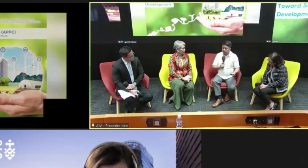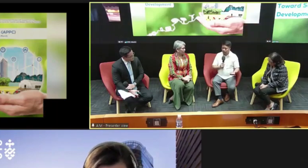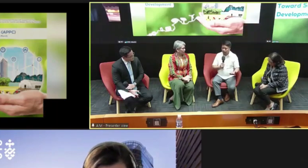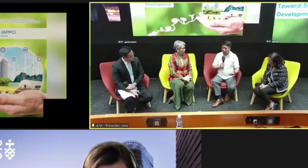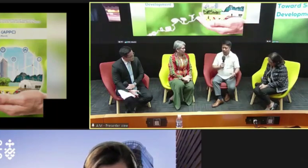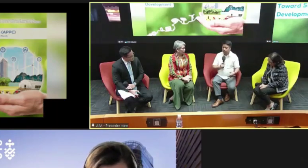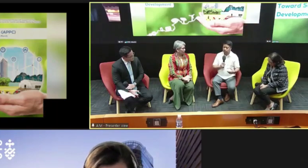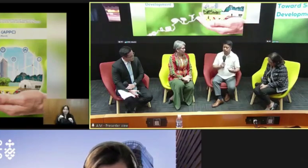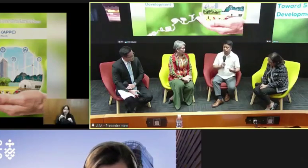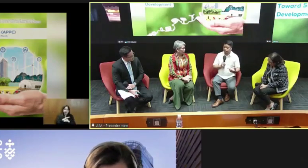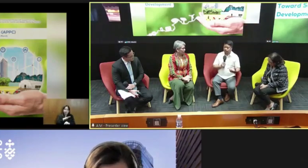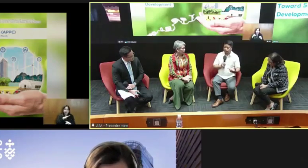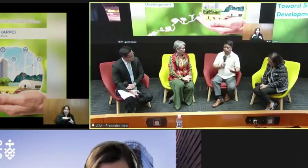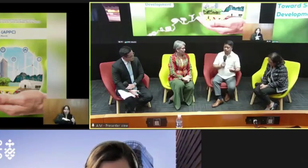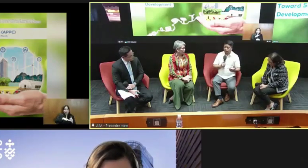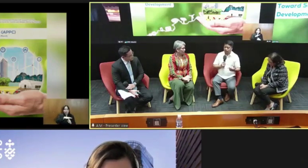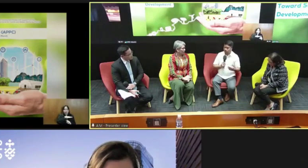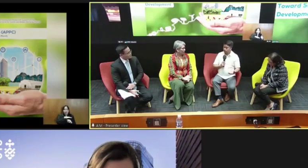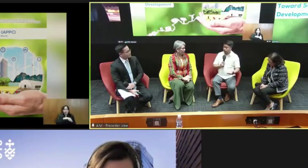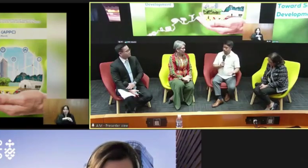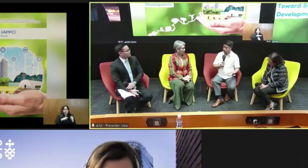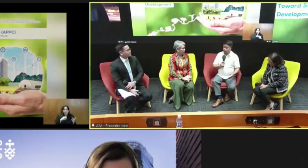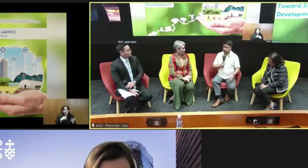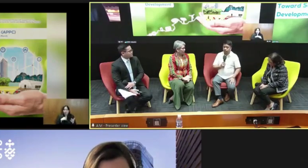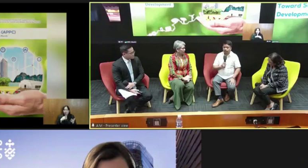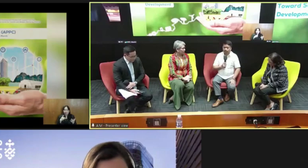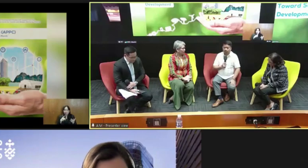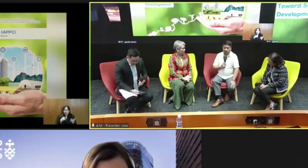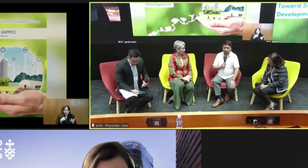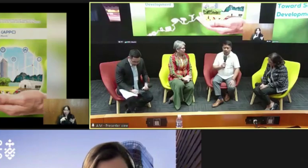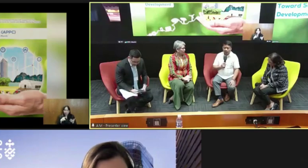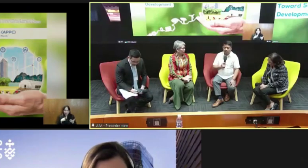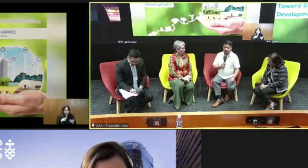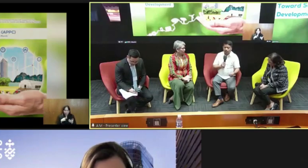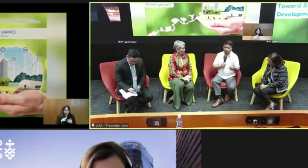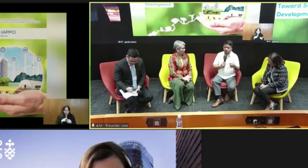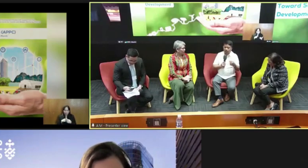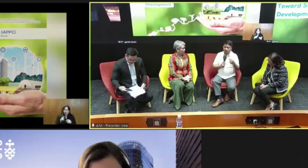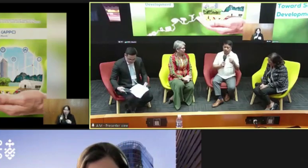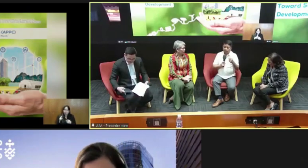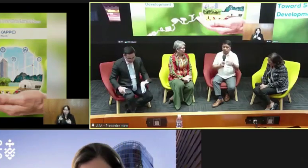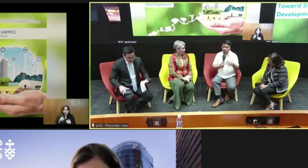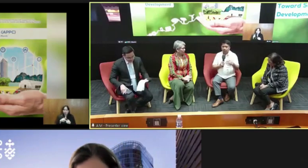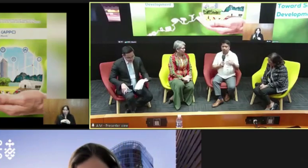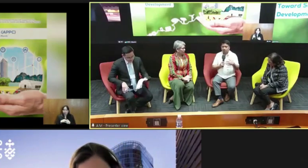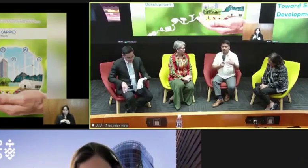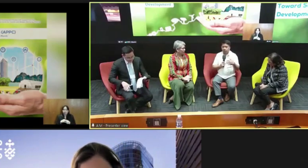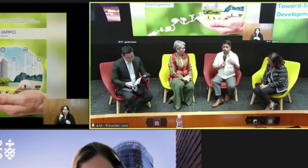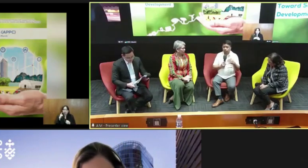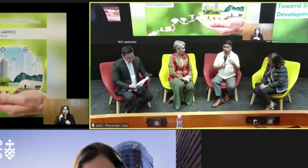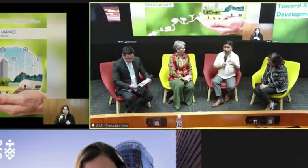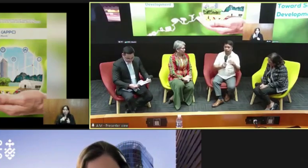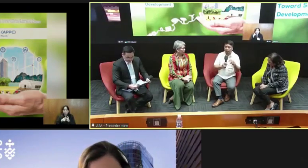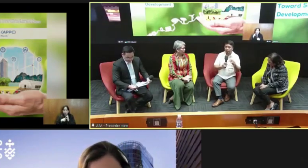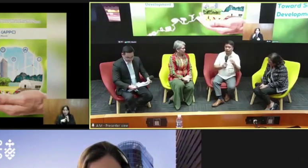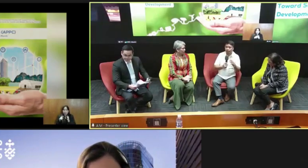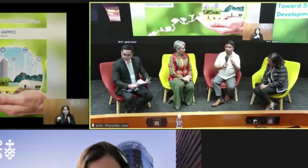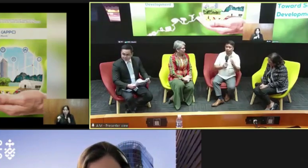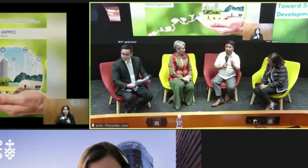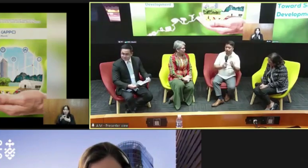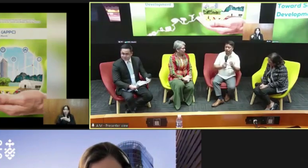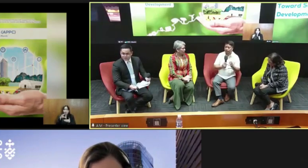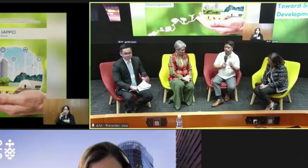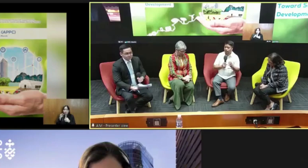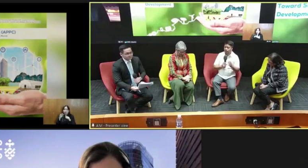the environment because of the computing resources that they need. So it's imperative for us to learn how